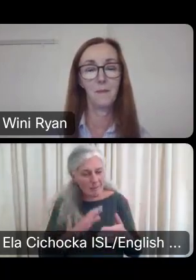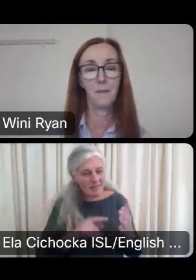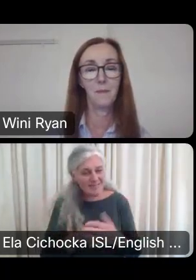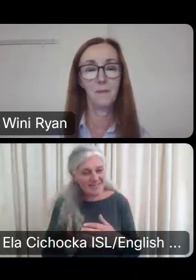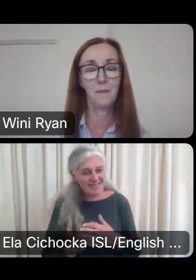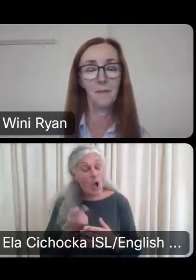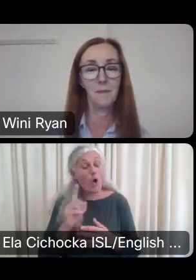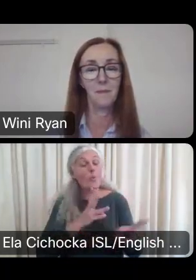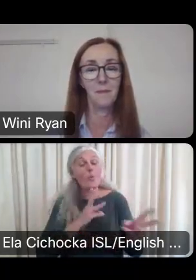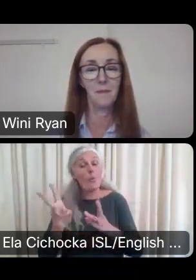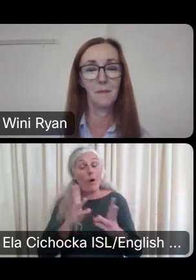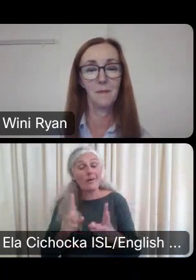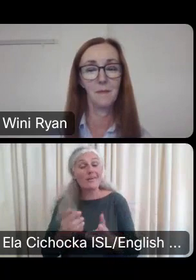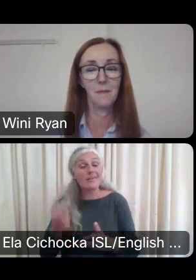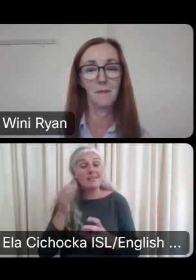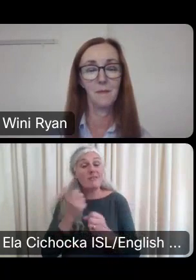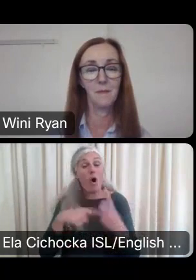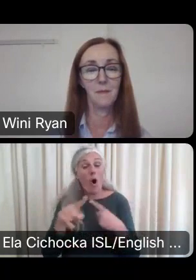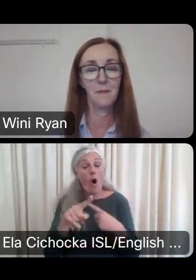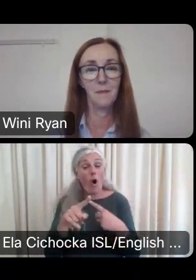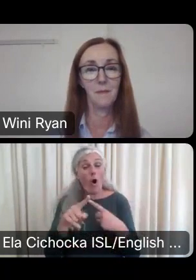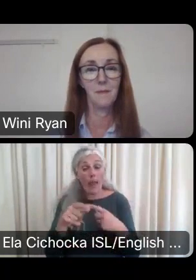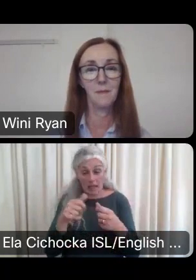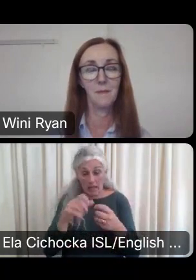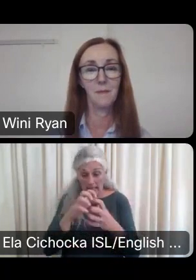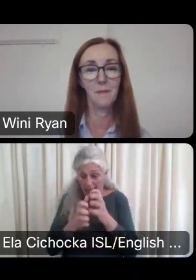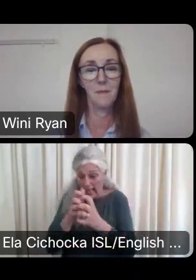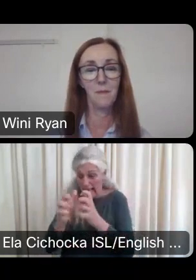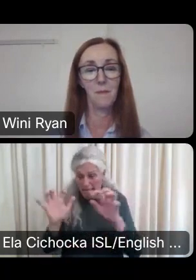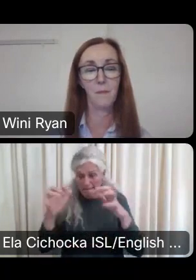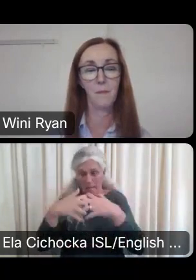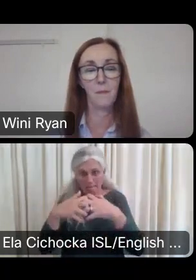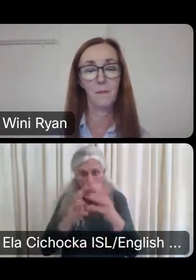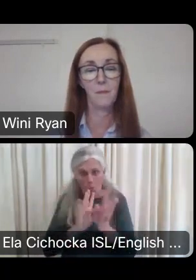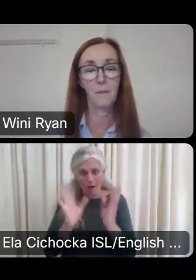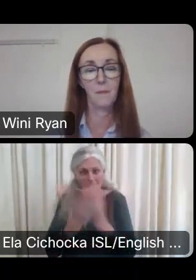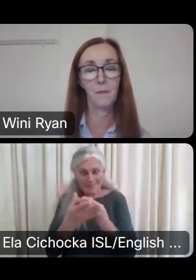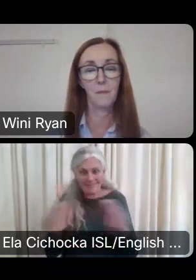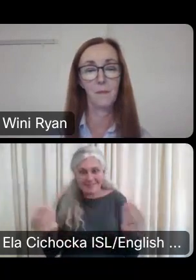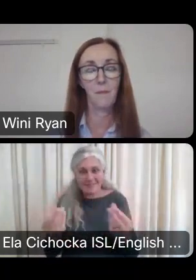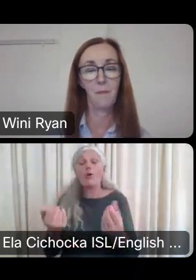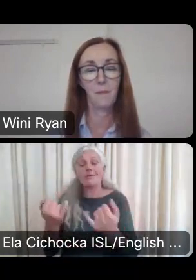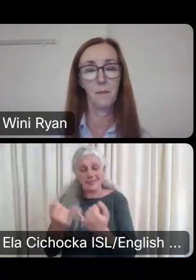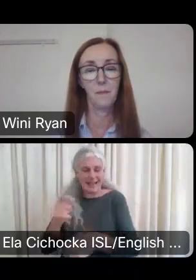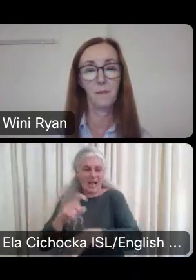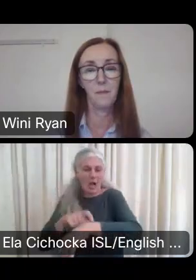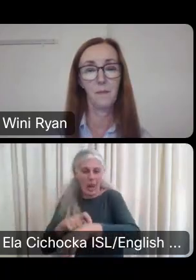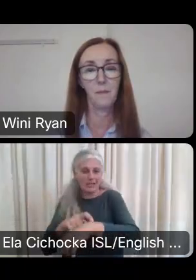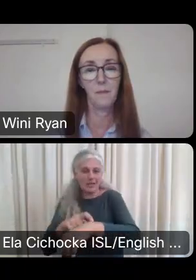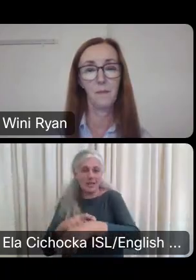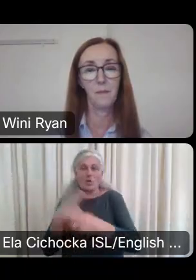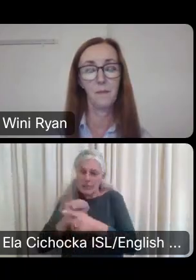works if all the little cogs mesh together. Now, a clock needs to be clean, well lubricated,